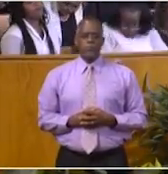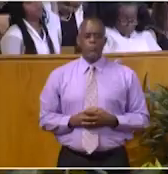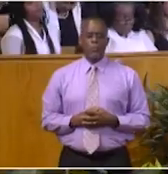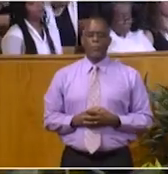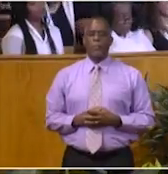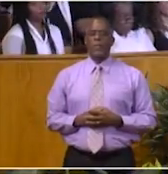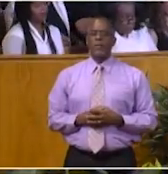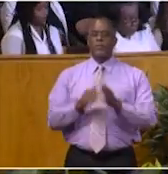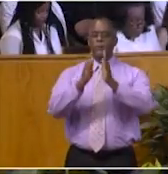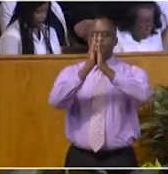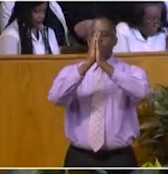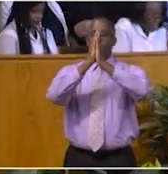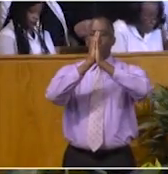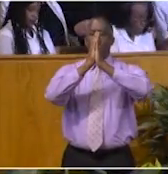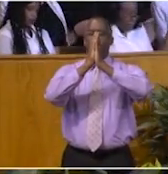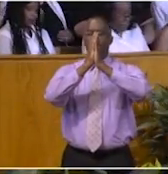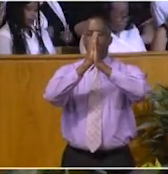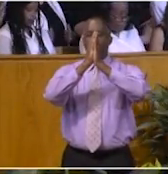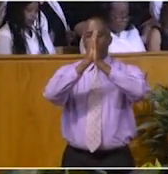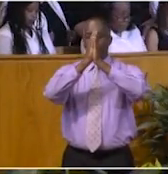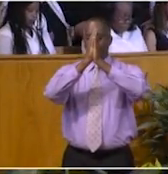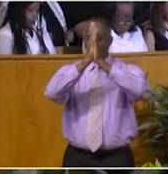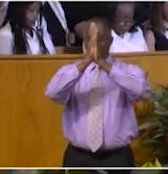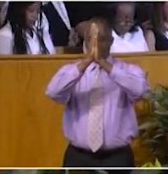Let us pray.